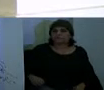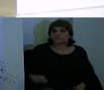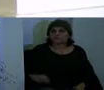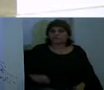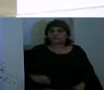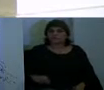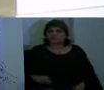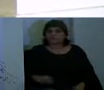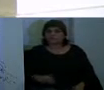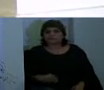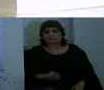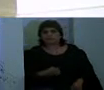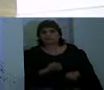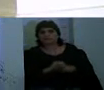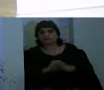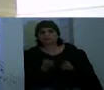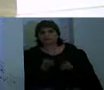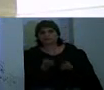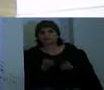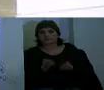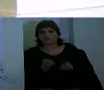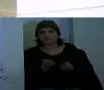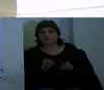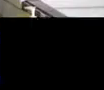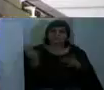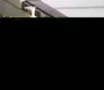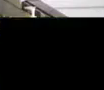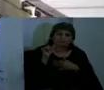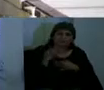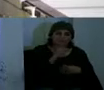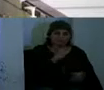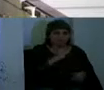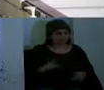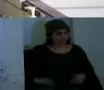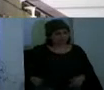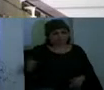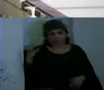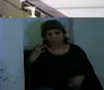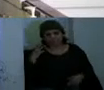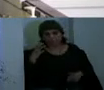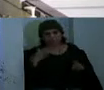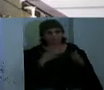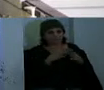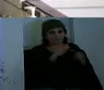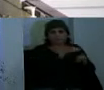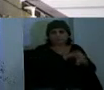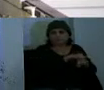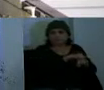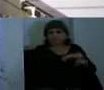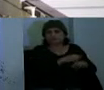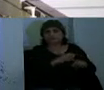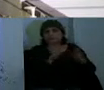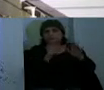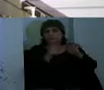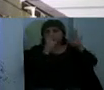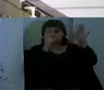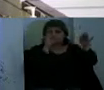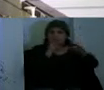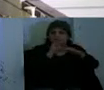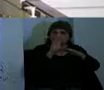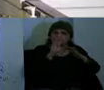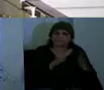the advocate, everlasting, king, chief, cornerstone, the wonderful